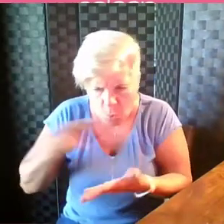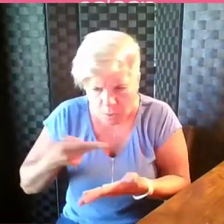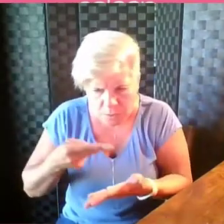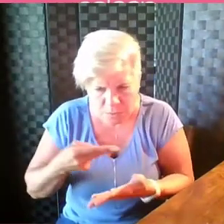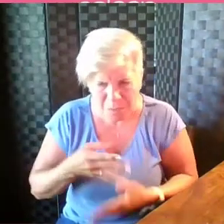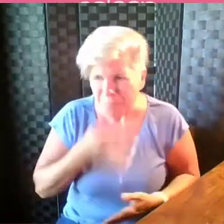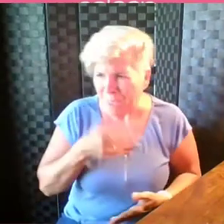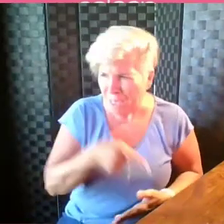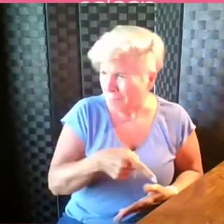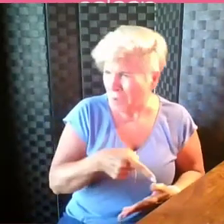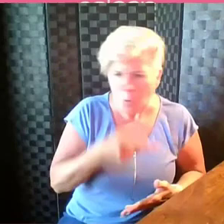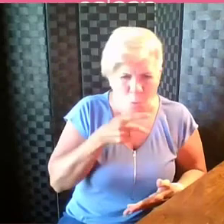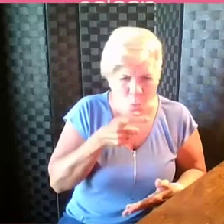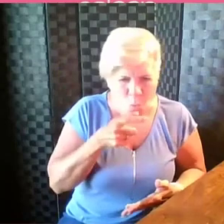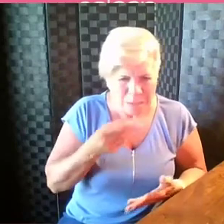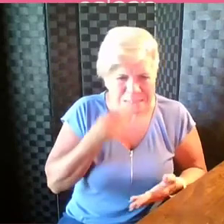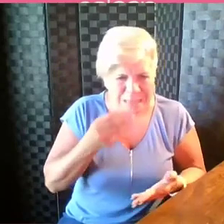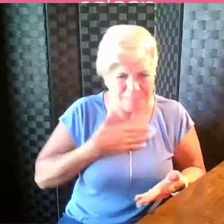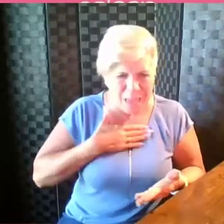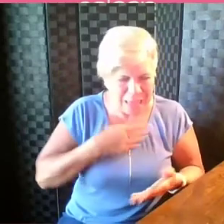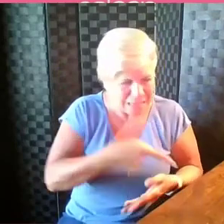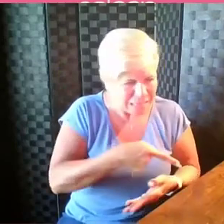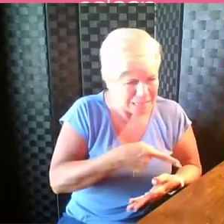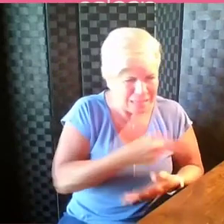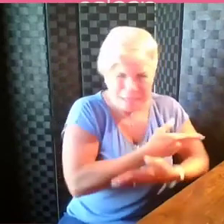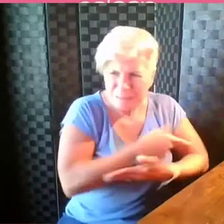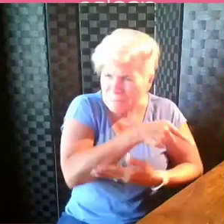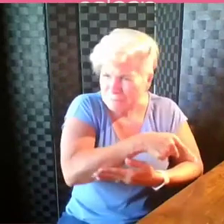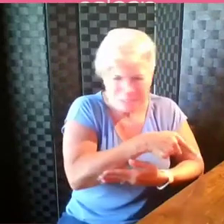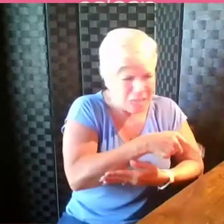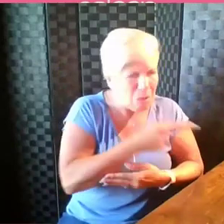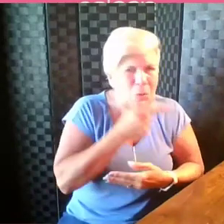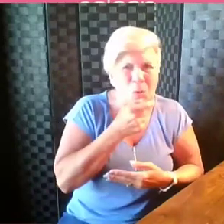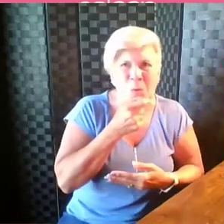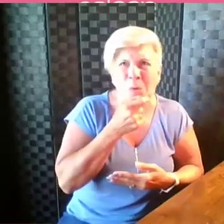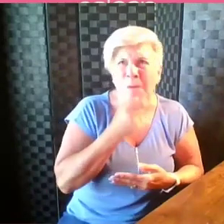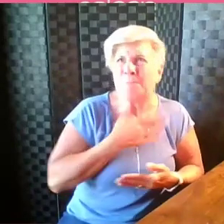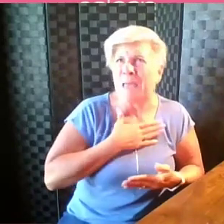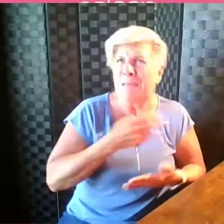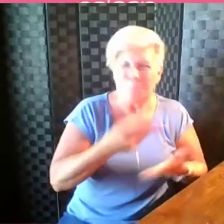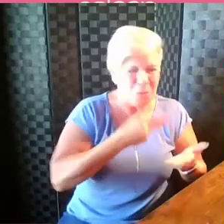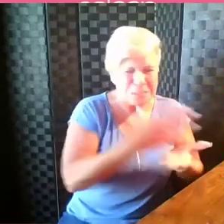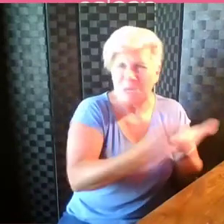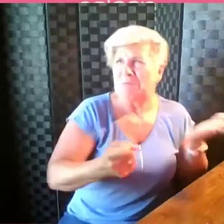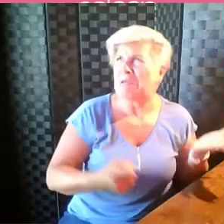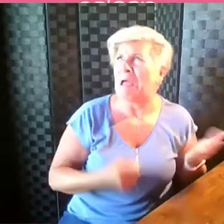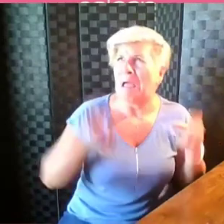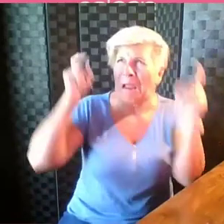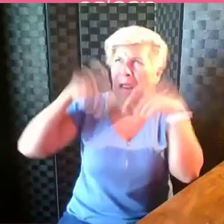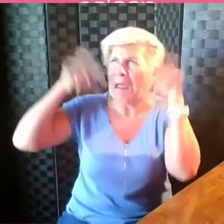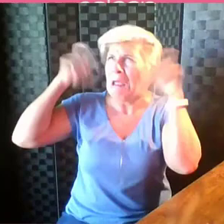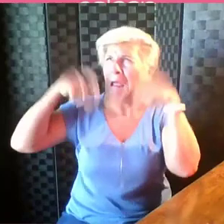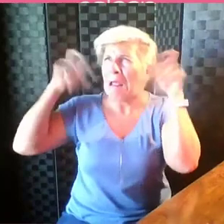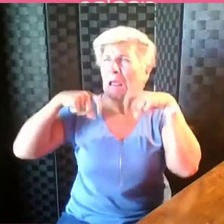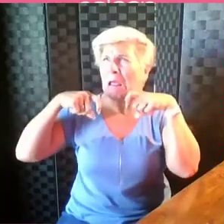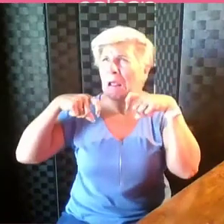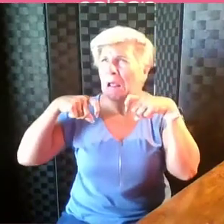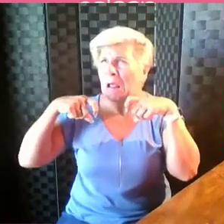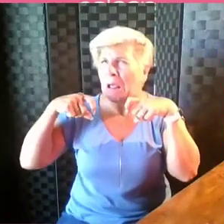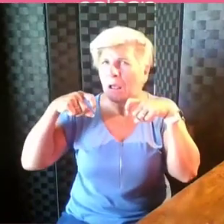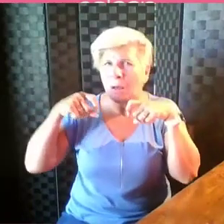Bear. "Someone's been eating my porridge and it's all gone," cried Baby Bear. And then they went into the living room.